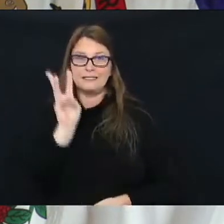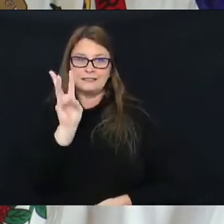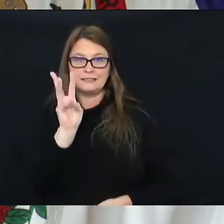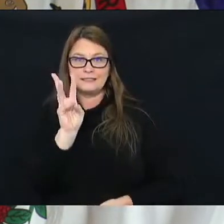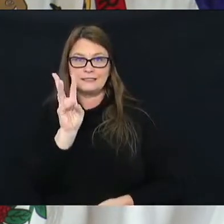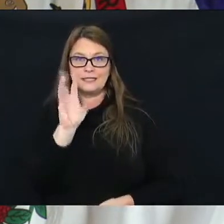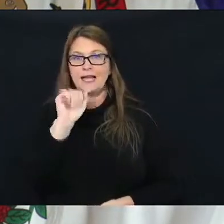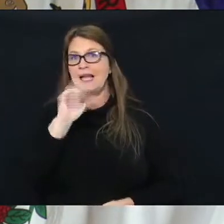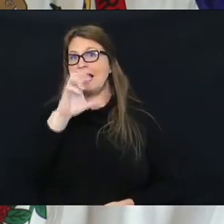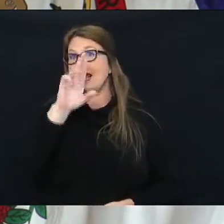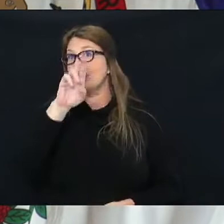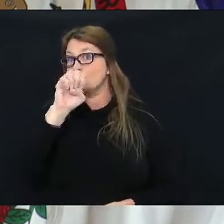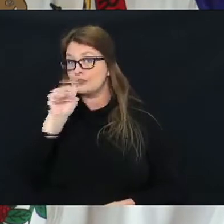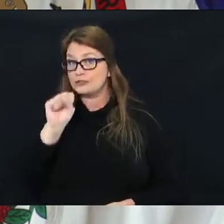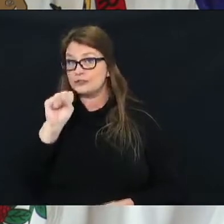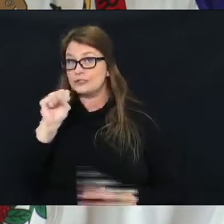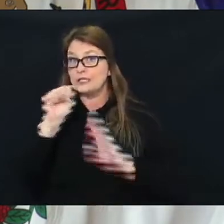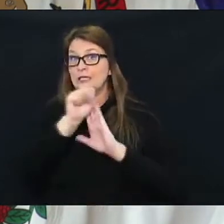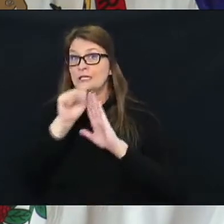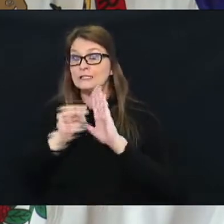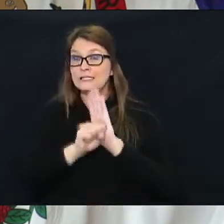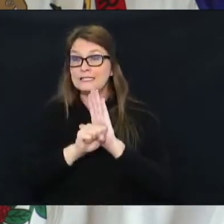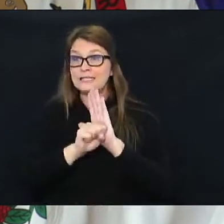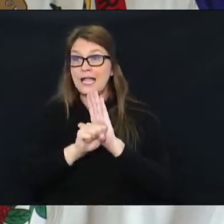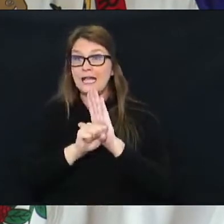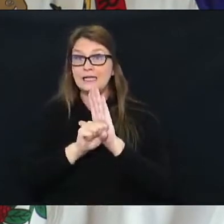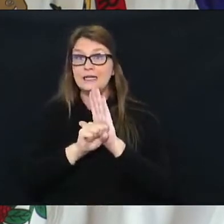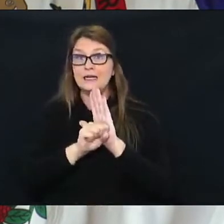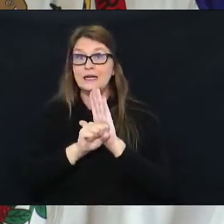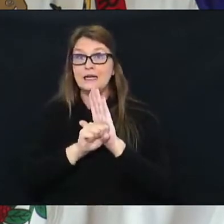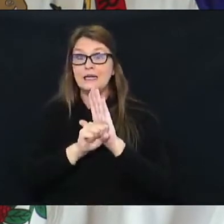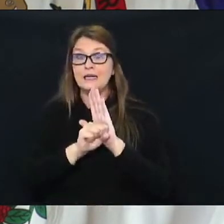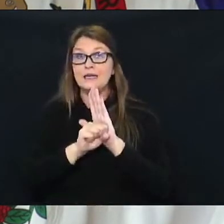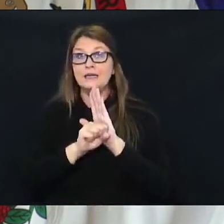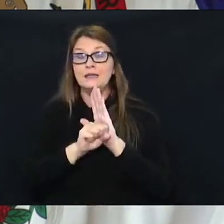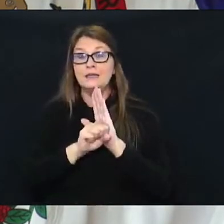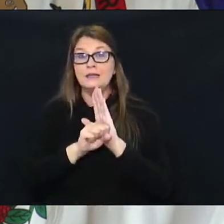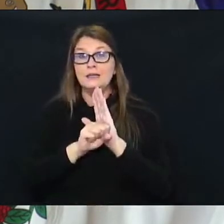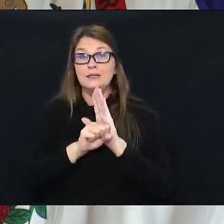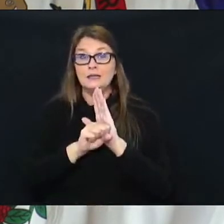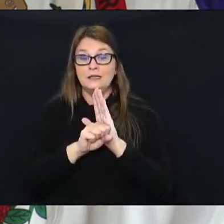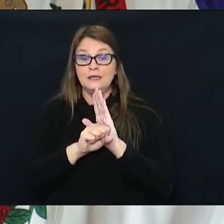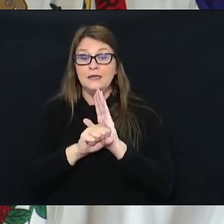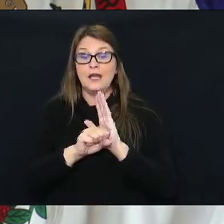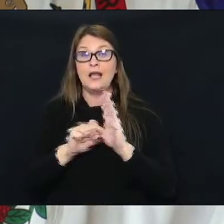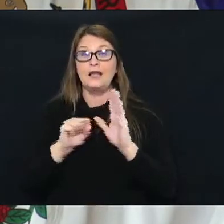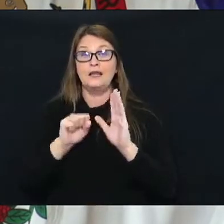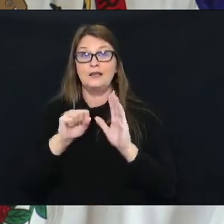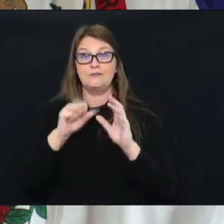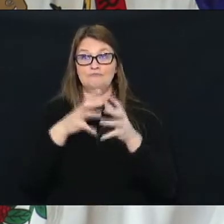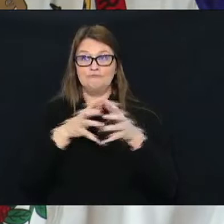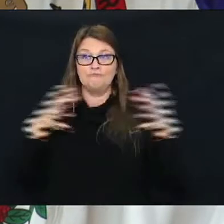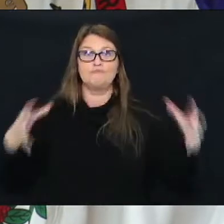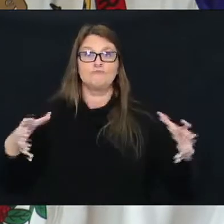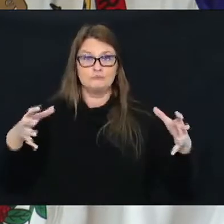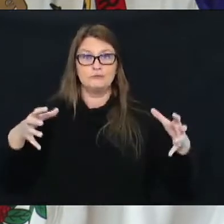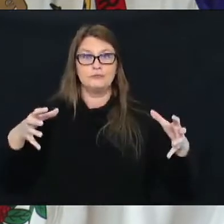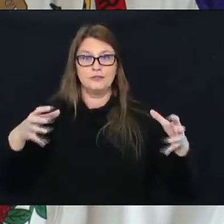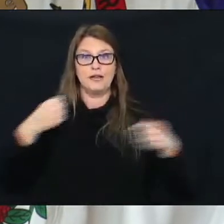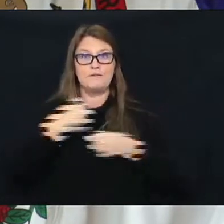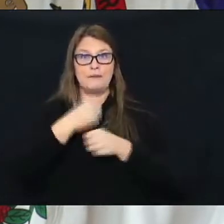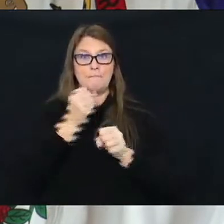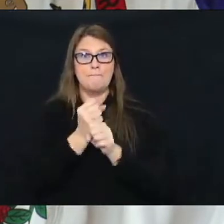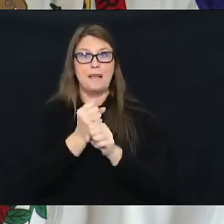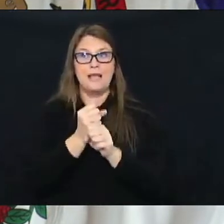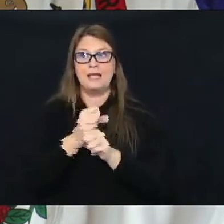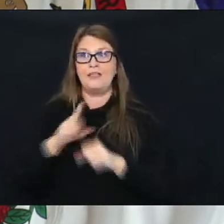85,896 acres to the state, to the state war chest, from the standpoint of making